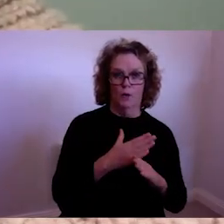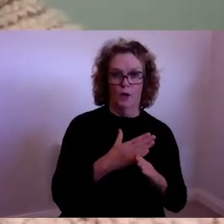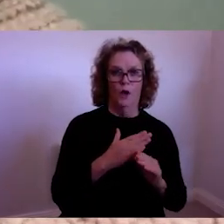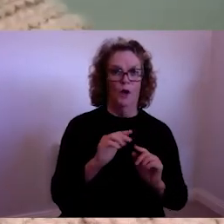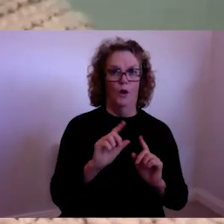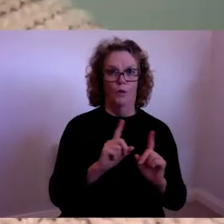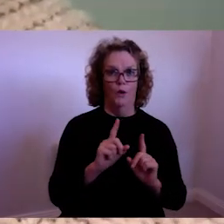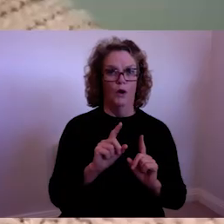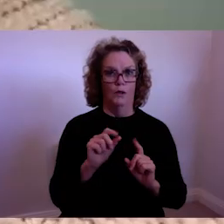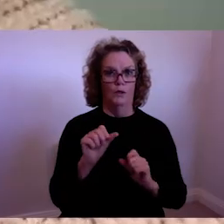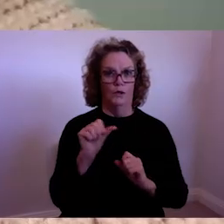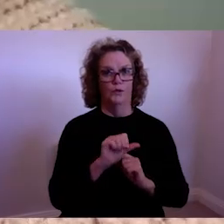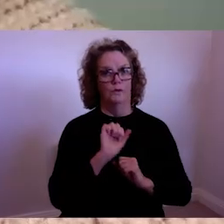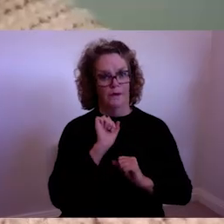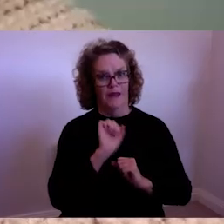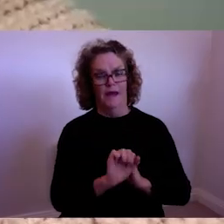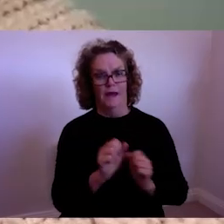actions from the report be?